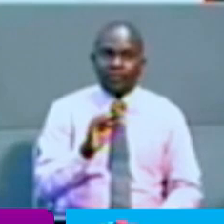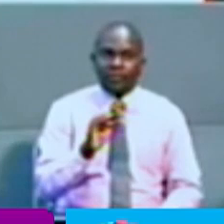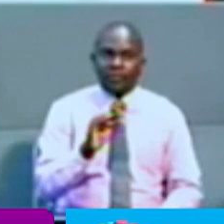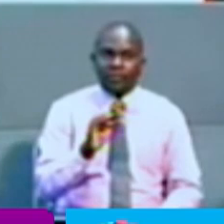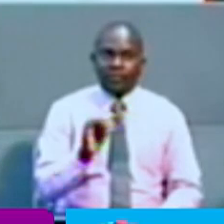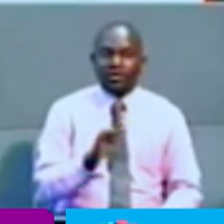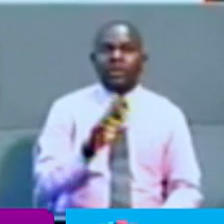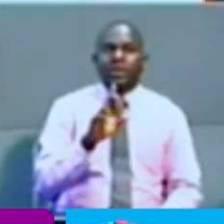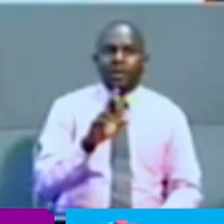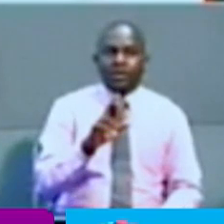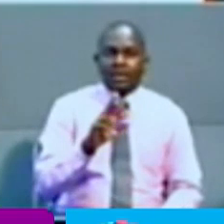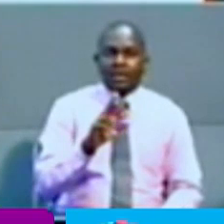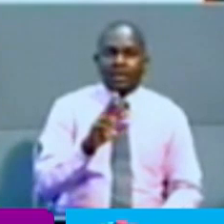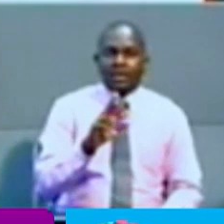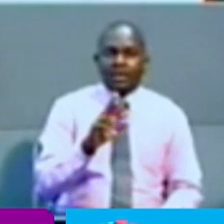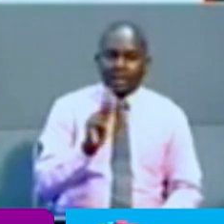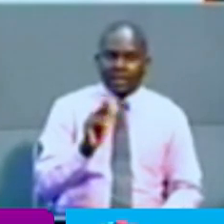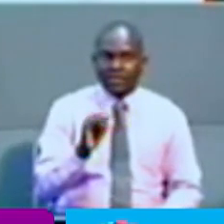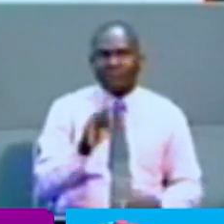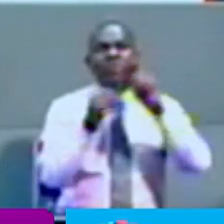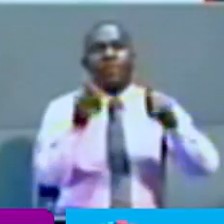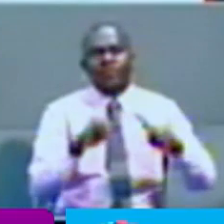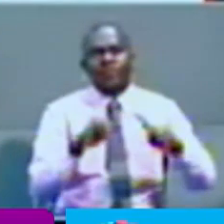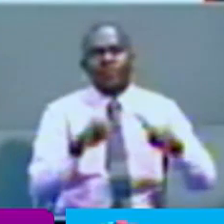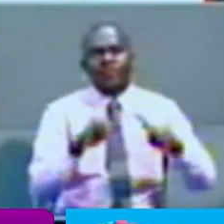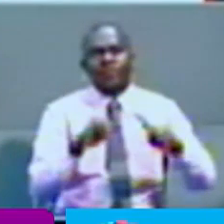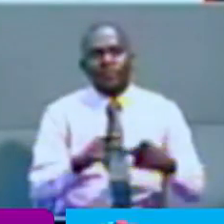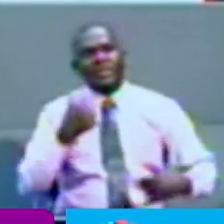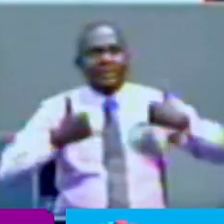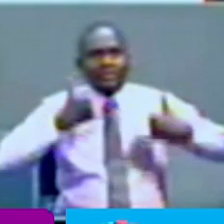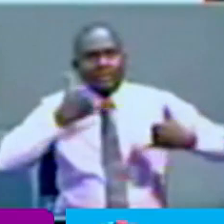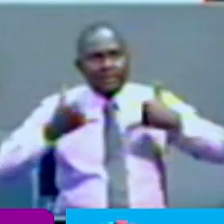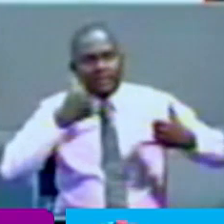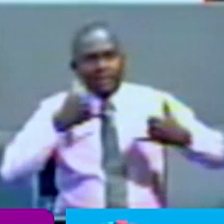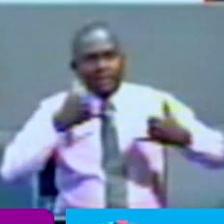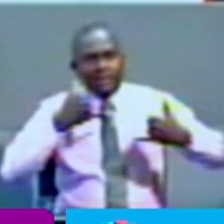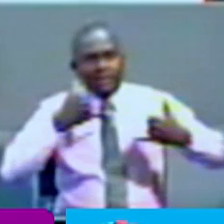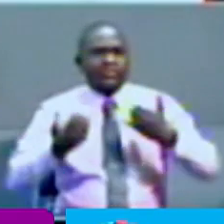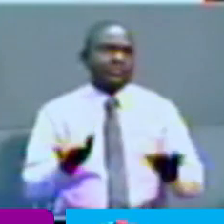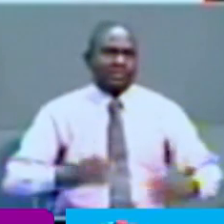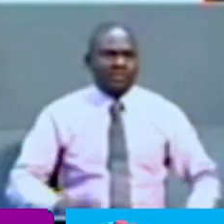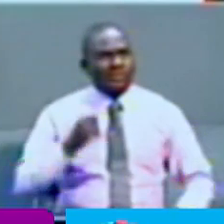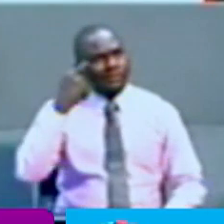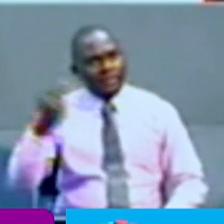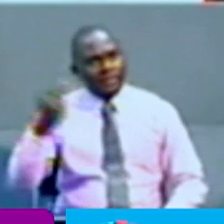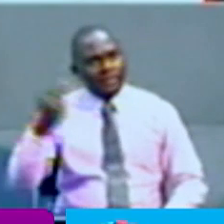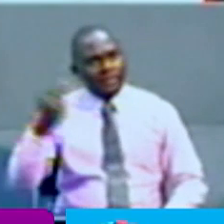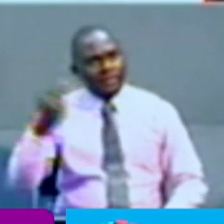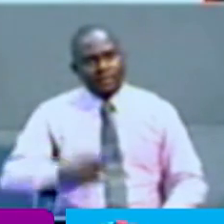Kajabo Karusoke. I'm getting from all over the place, telephones, so-and-so has died. Imagine.